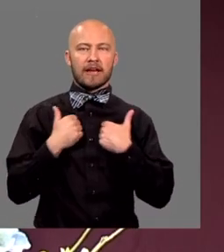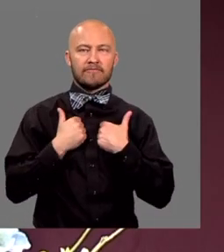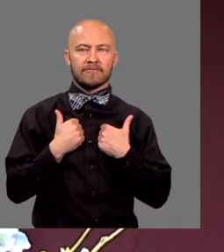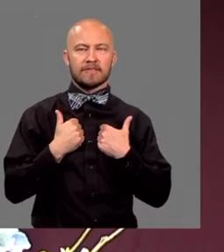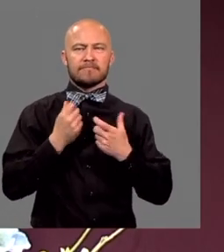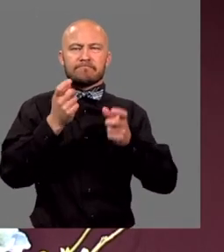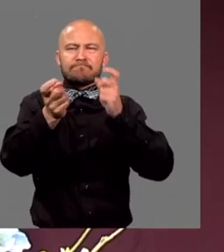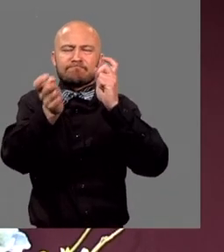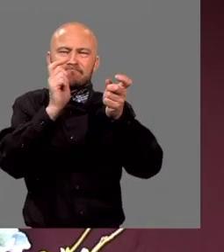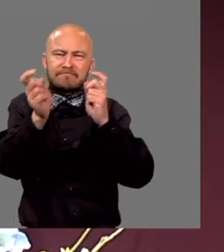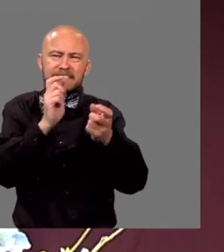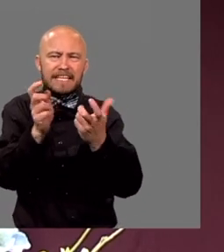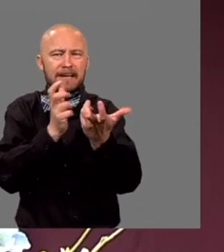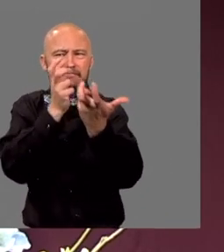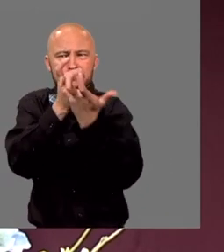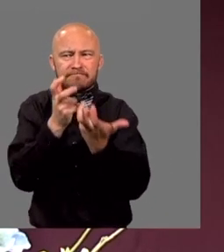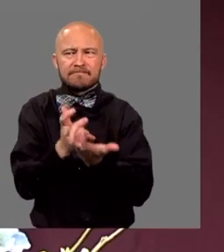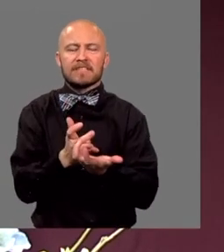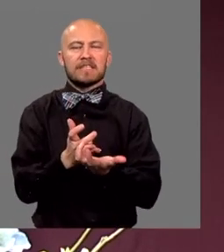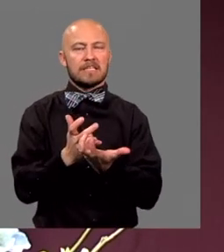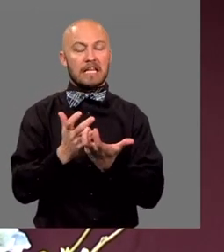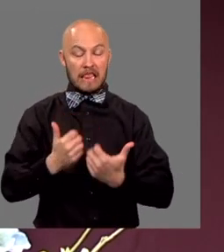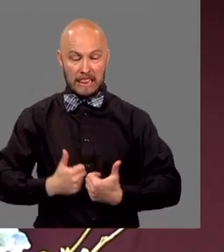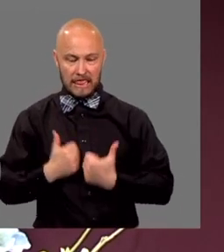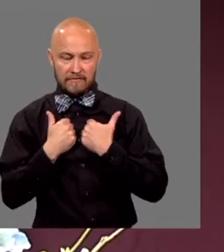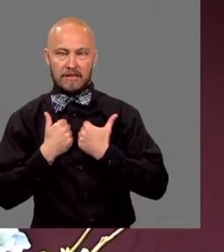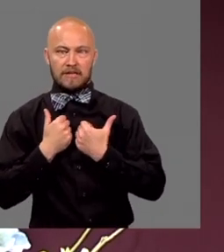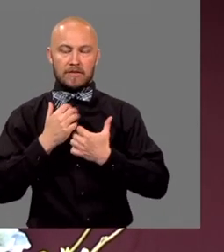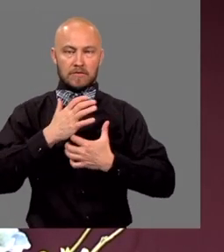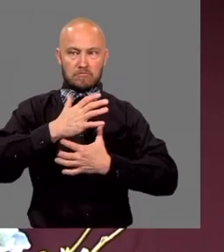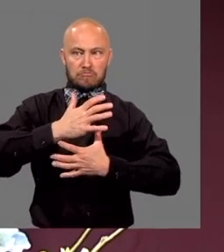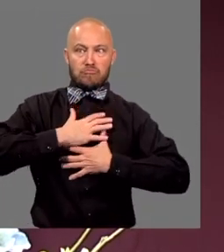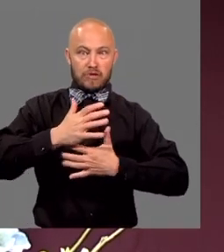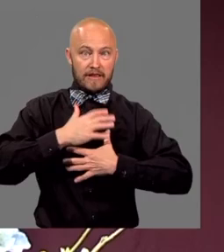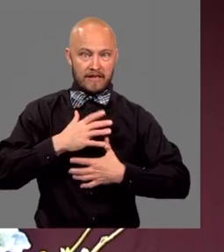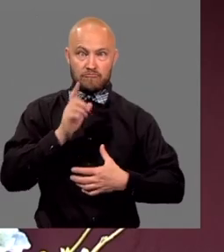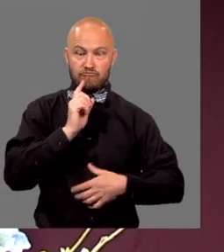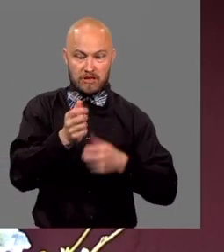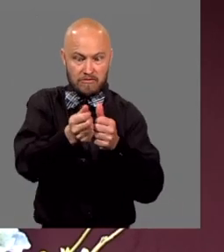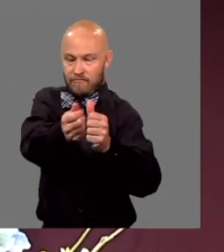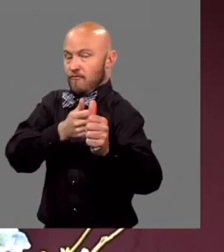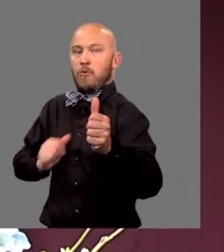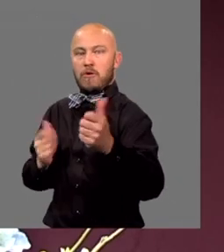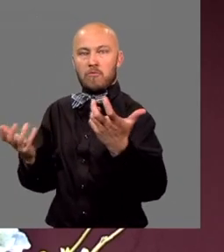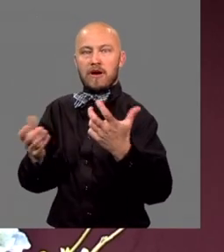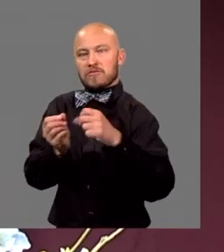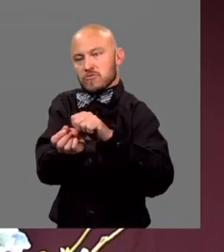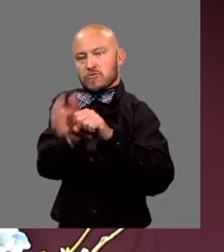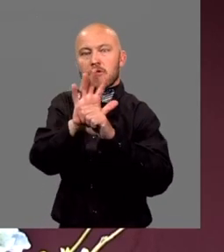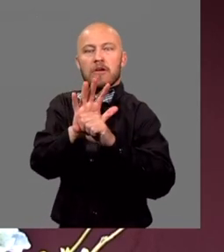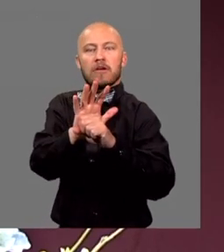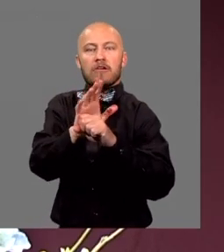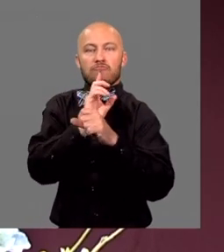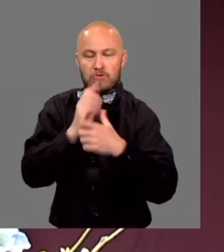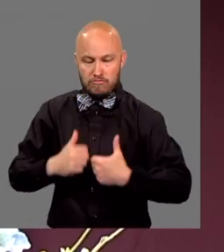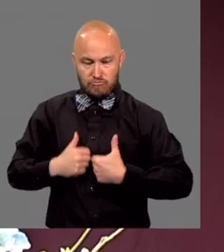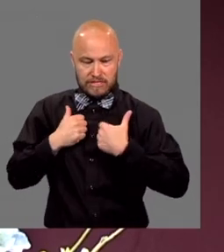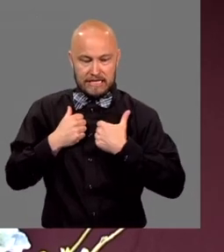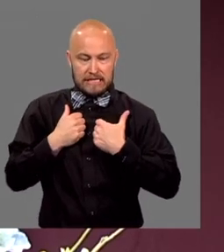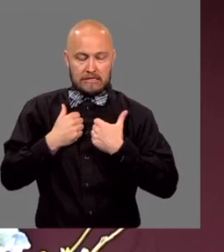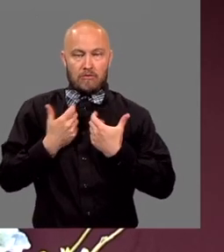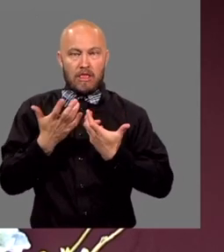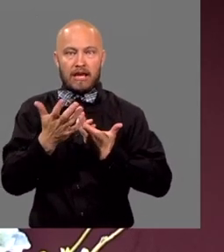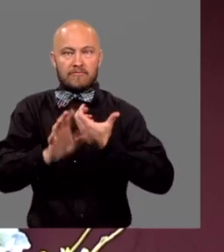adapt to new ways of living, breathing, and avoiding catching the coronavirus, and protecting your life and your